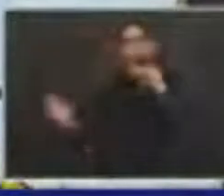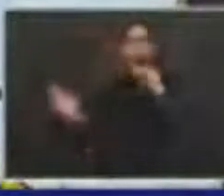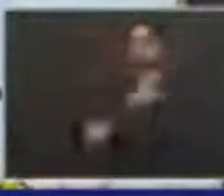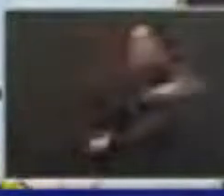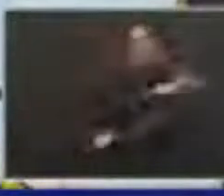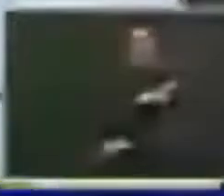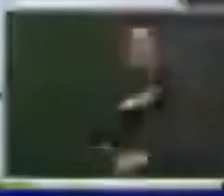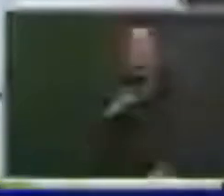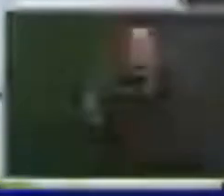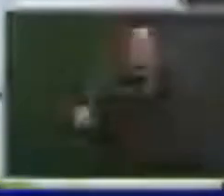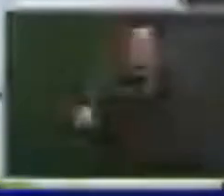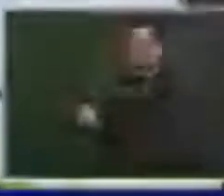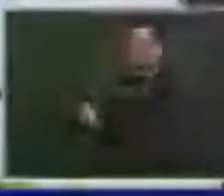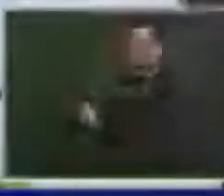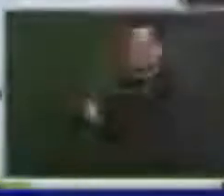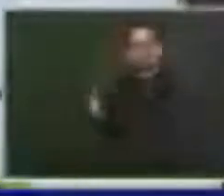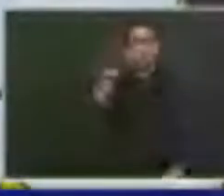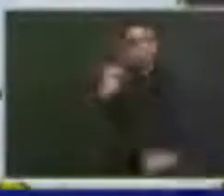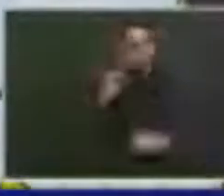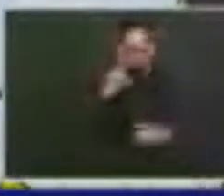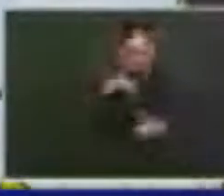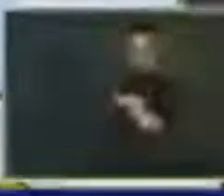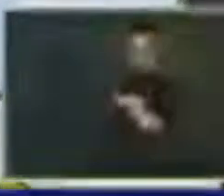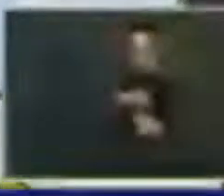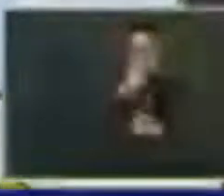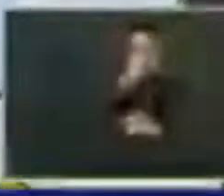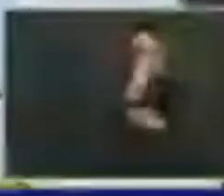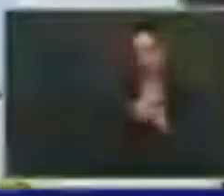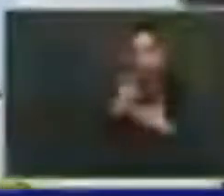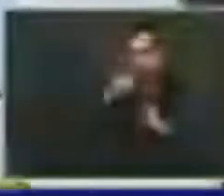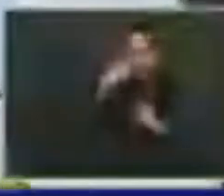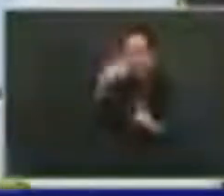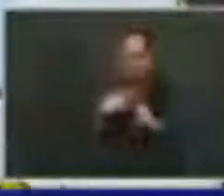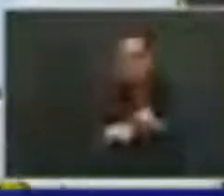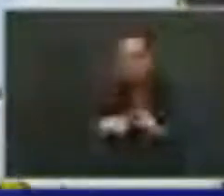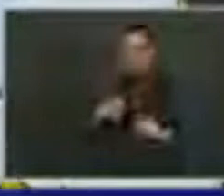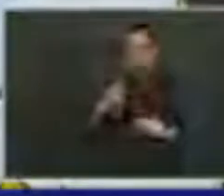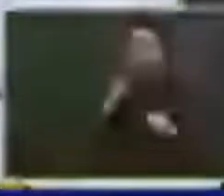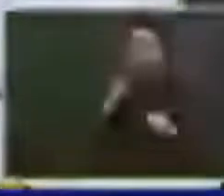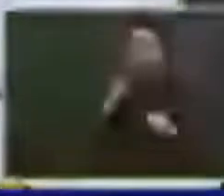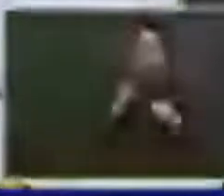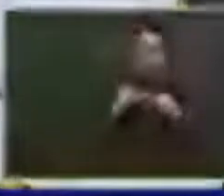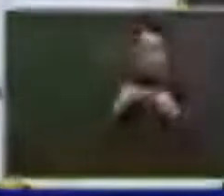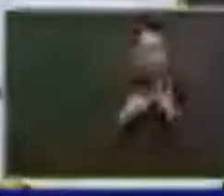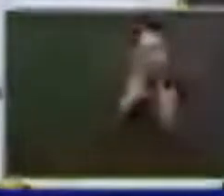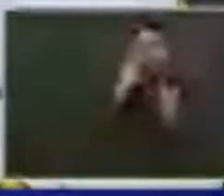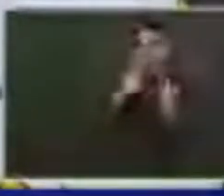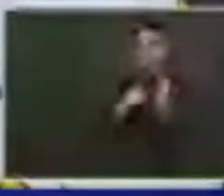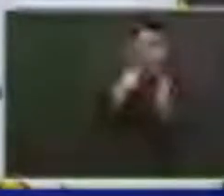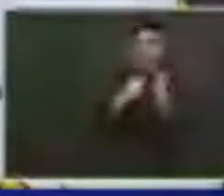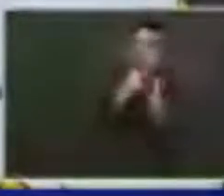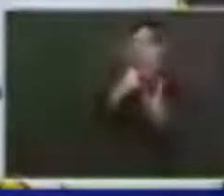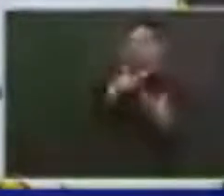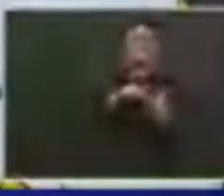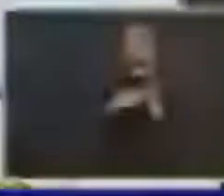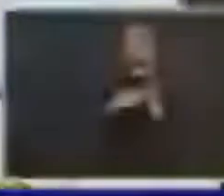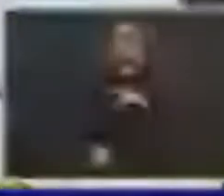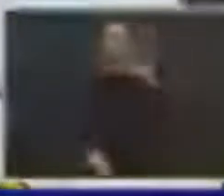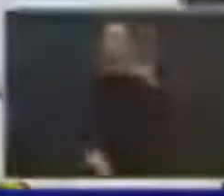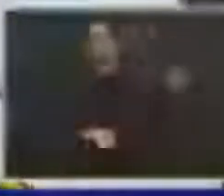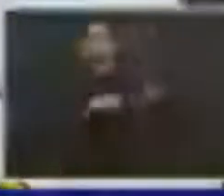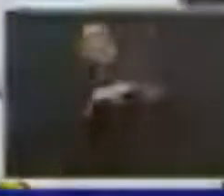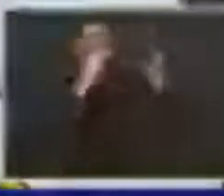be at that in, call it 4 weeks, which is when I'm going to have to open the Cranston facility, which has, I think,